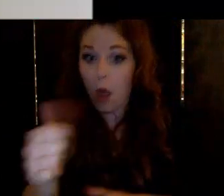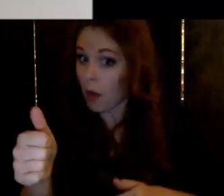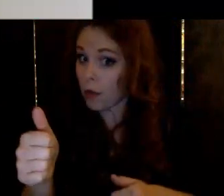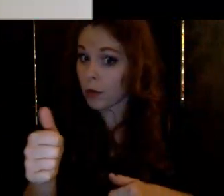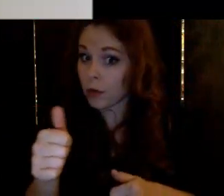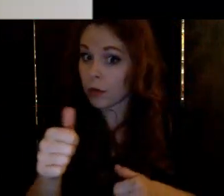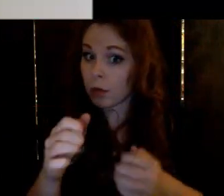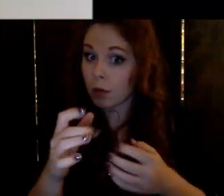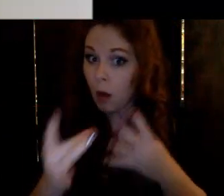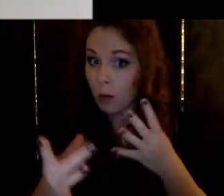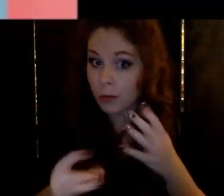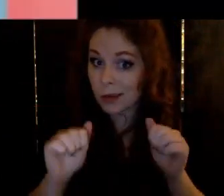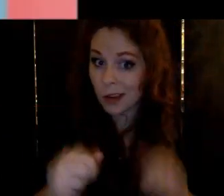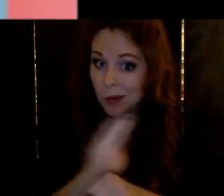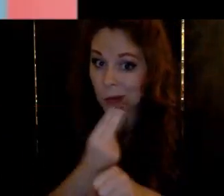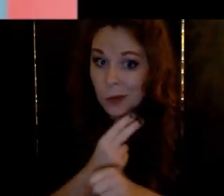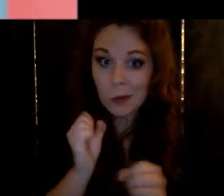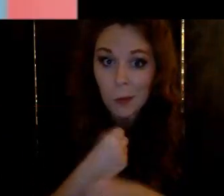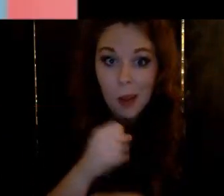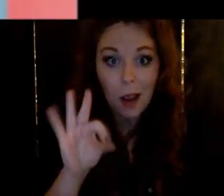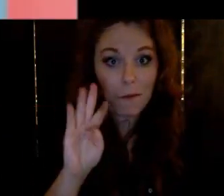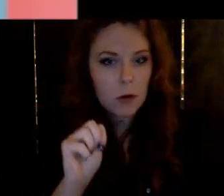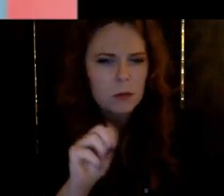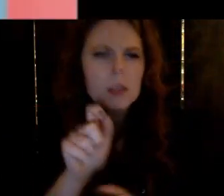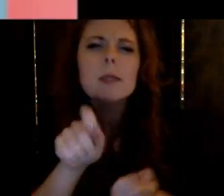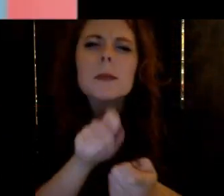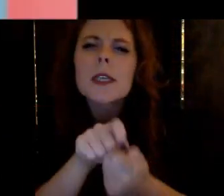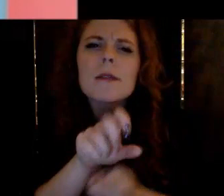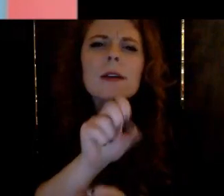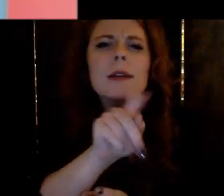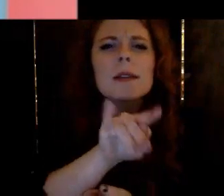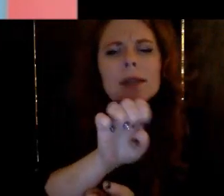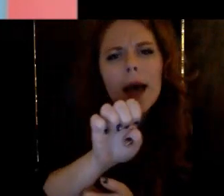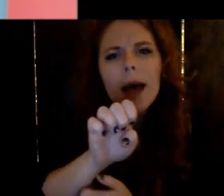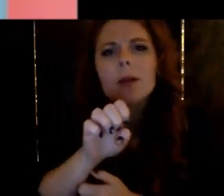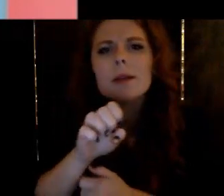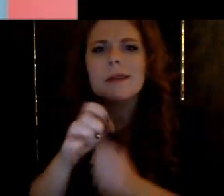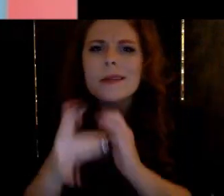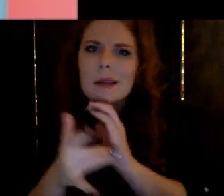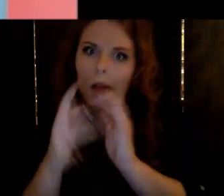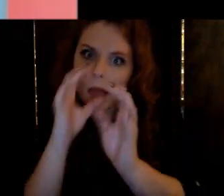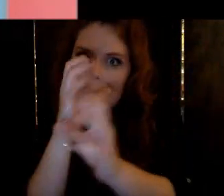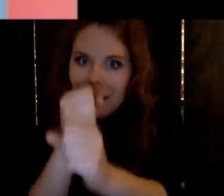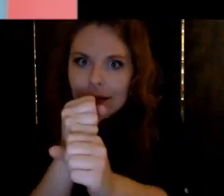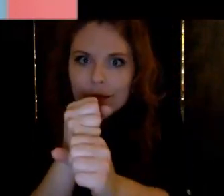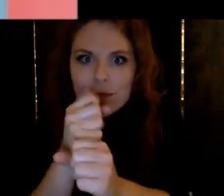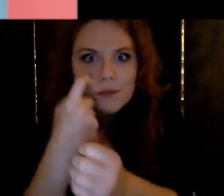artists create form? Is there a particular style or technique that draws you in and catches your